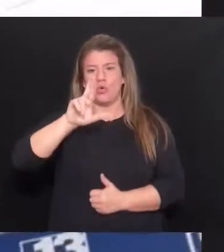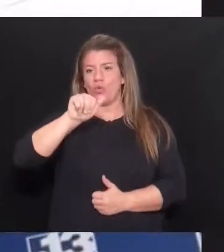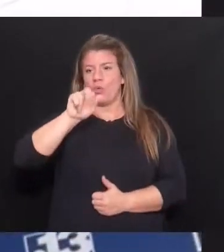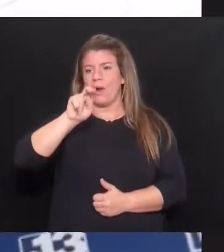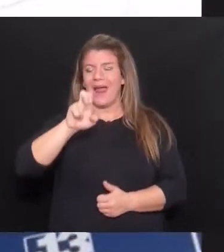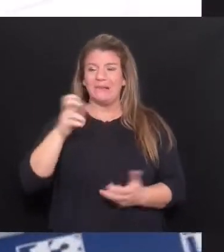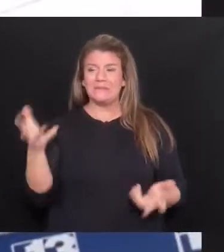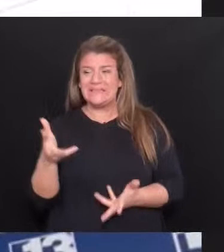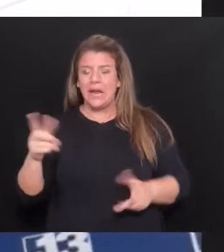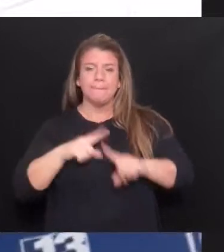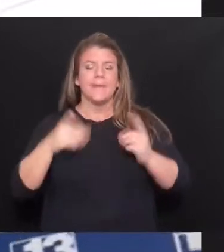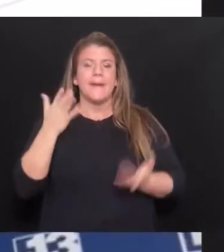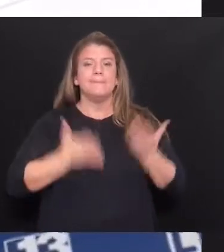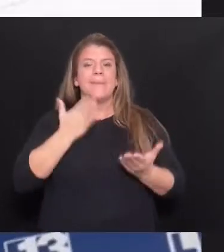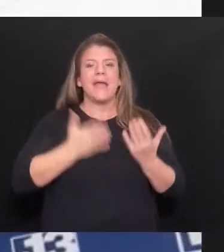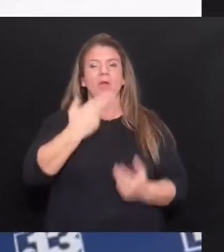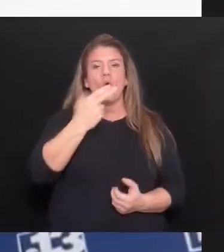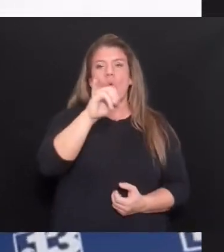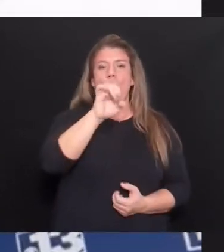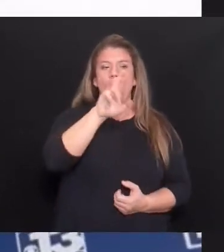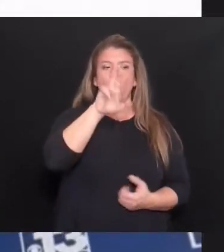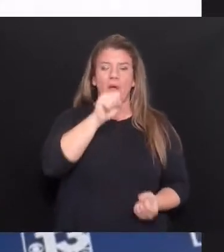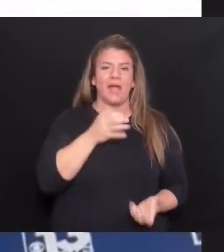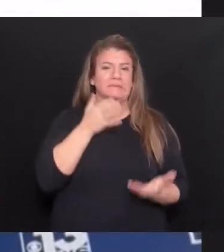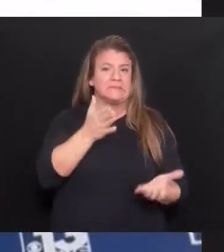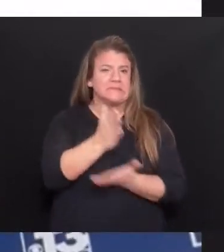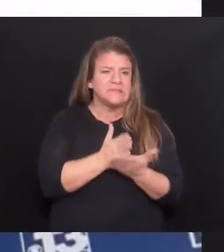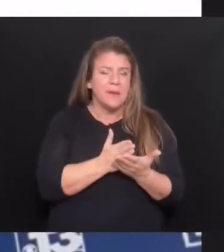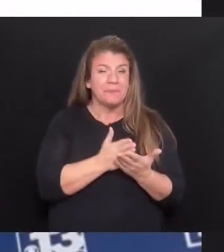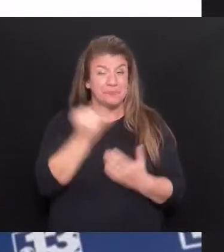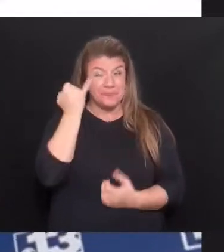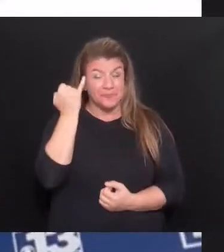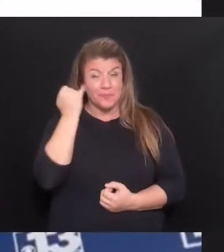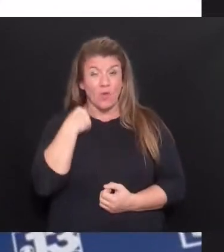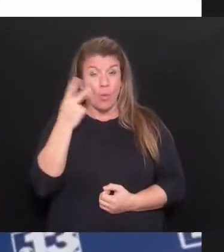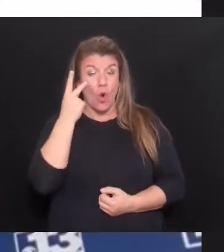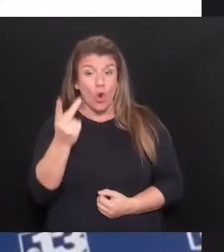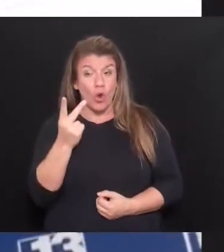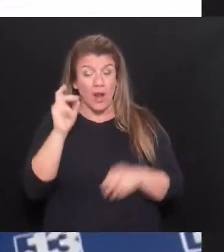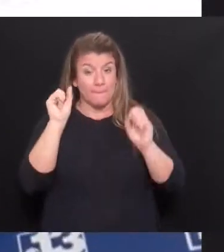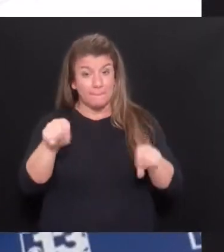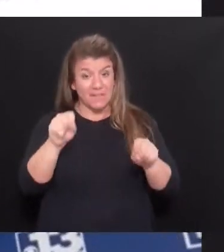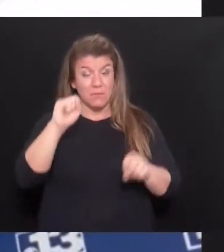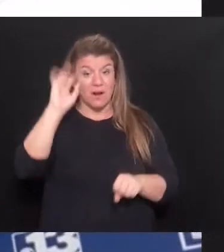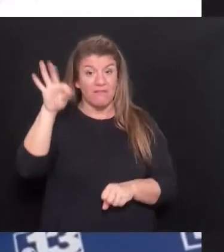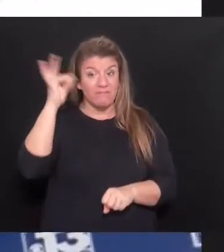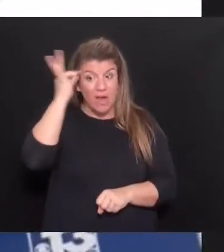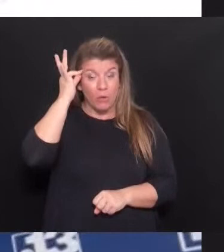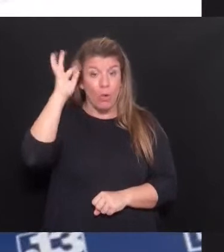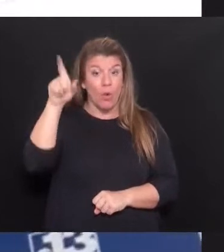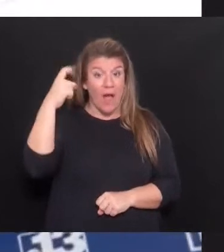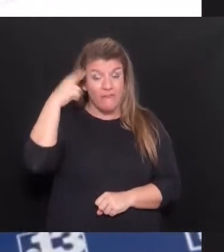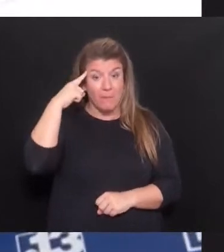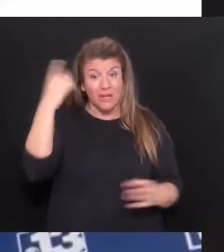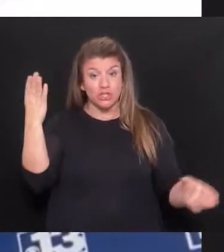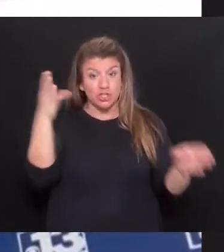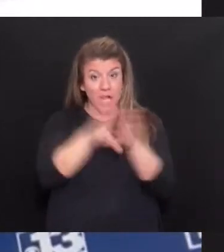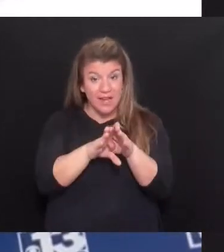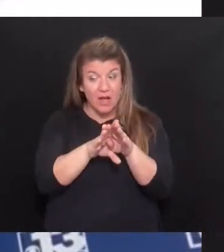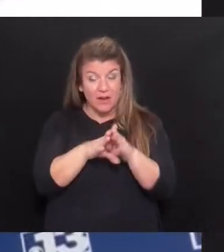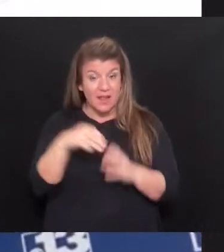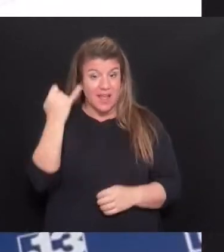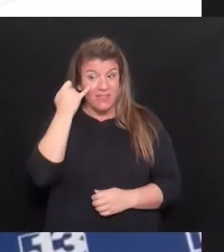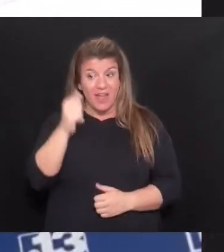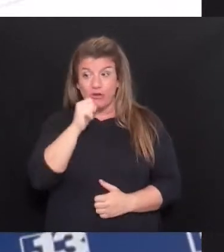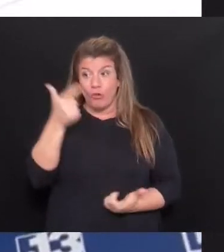General Hoyer can offer some insight. If we're looking at the possibility of a federal government shutdown, if they don't reach a